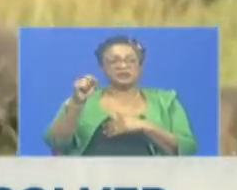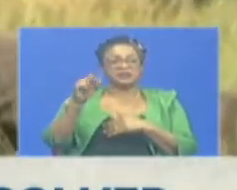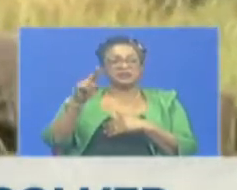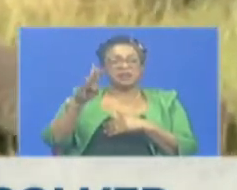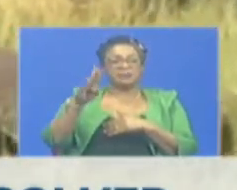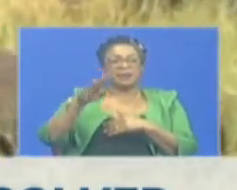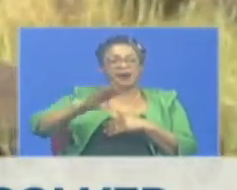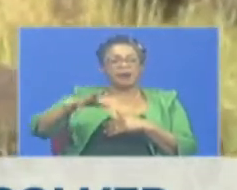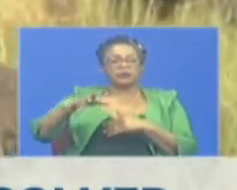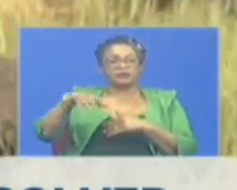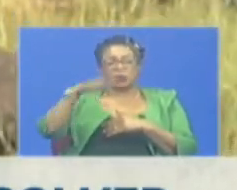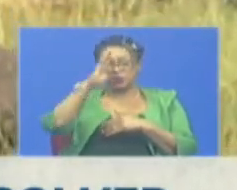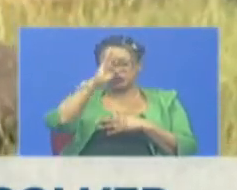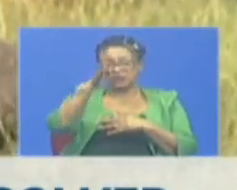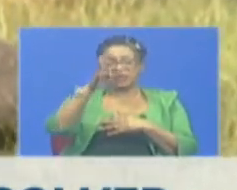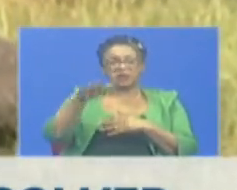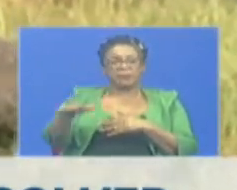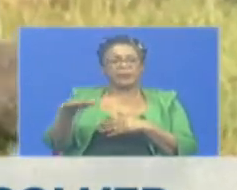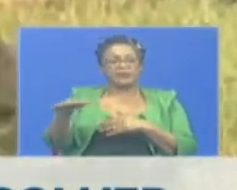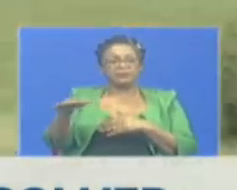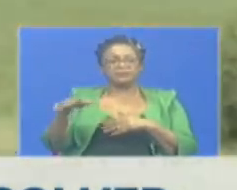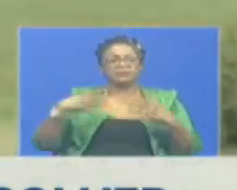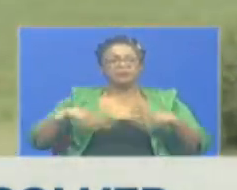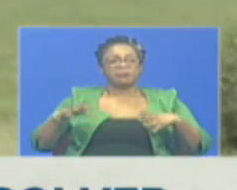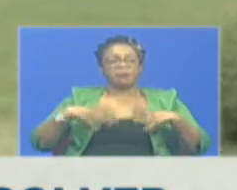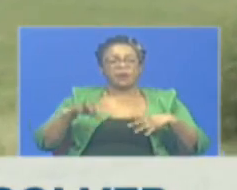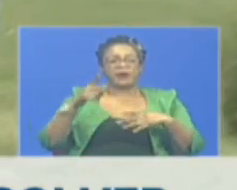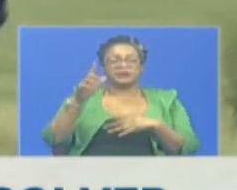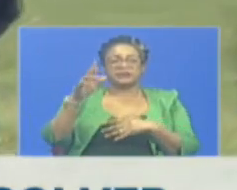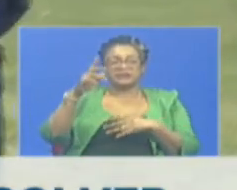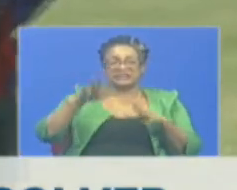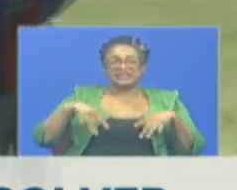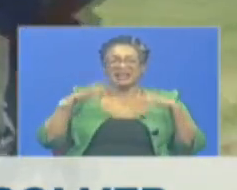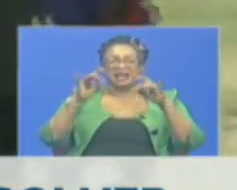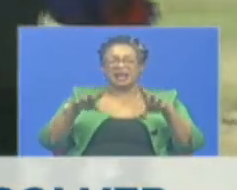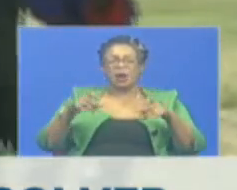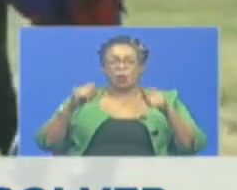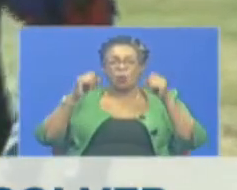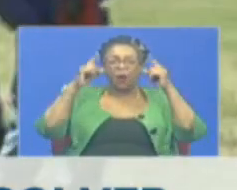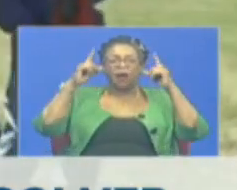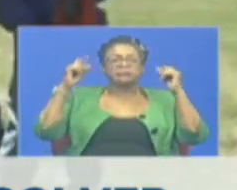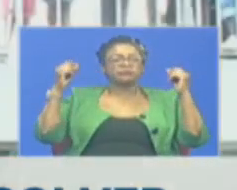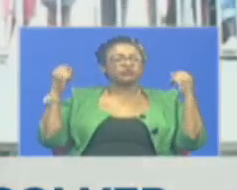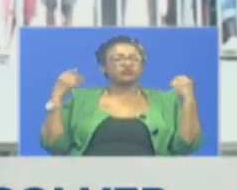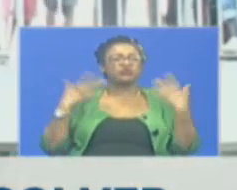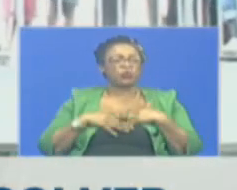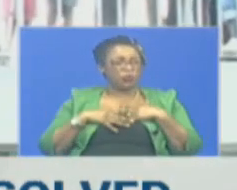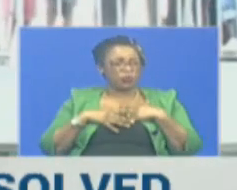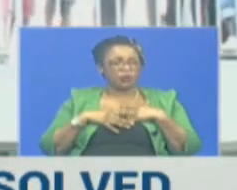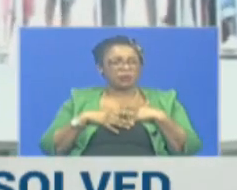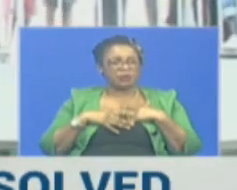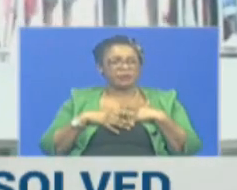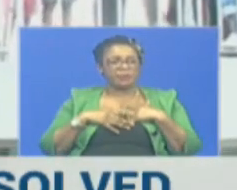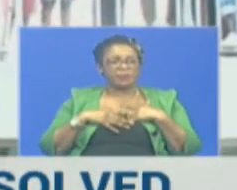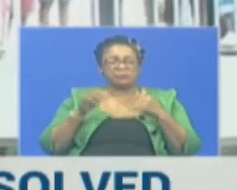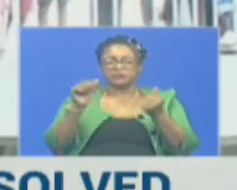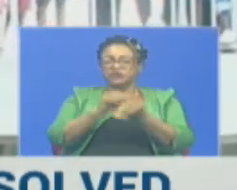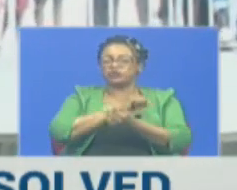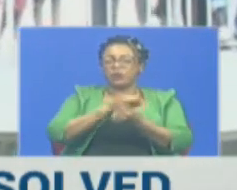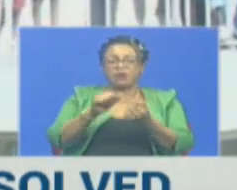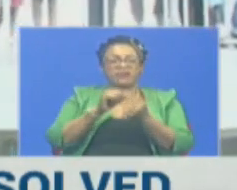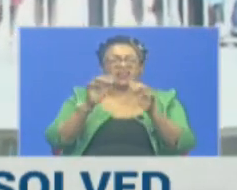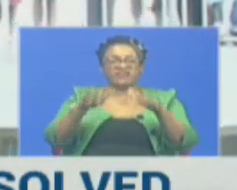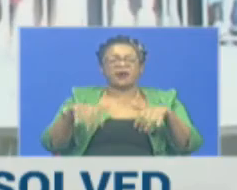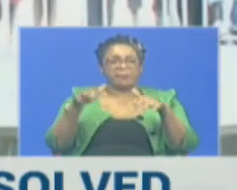On Sunday morning, residents in Twala village, Kitengela, woke up to this trio of a male herd destroying their farm produce.